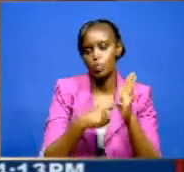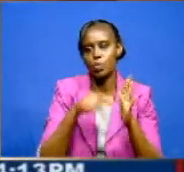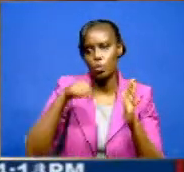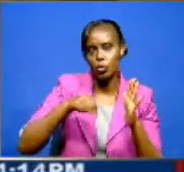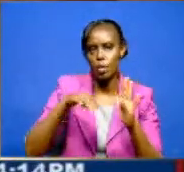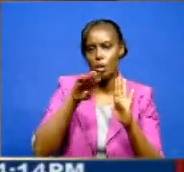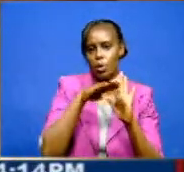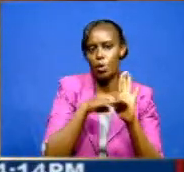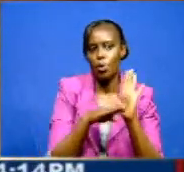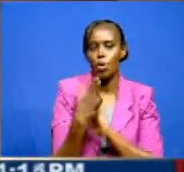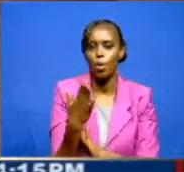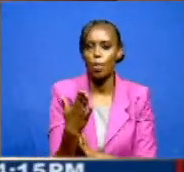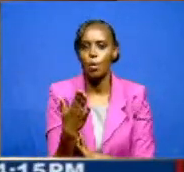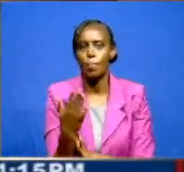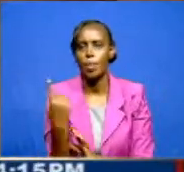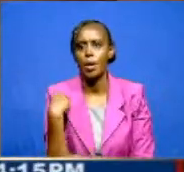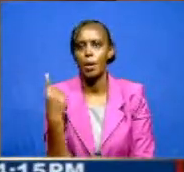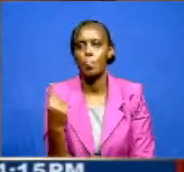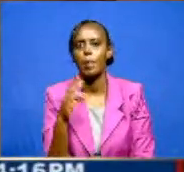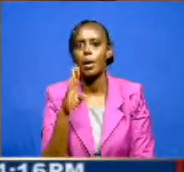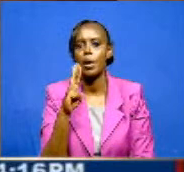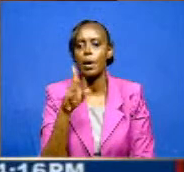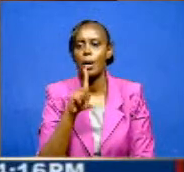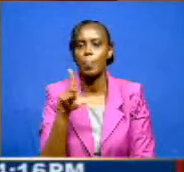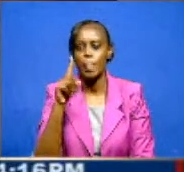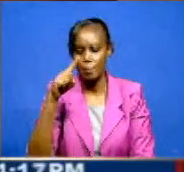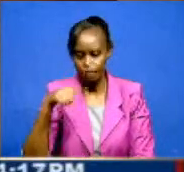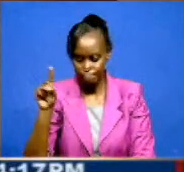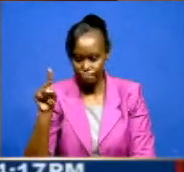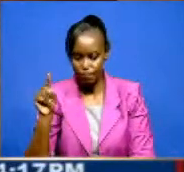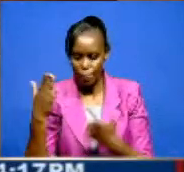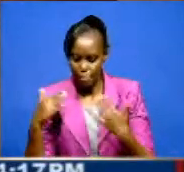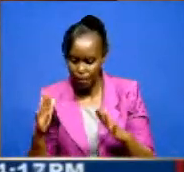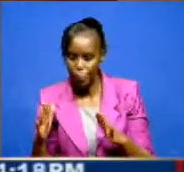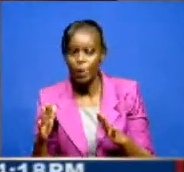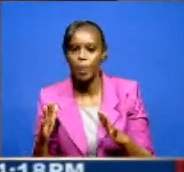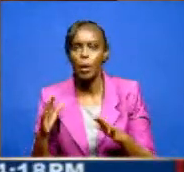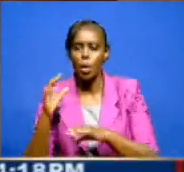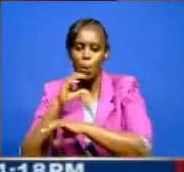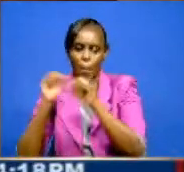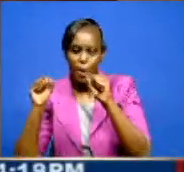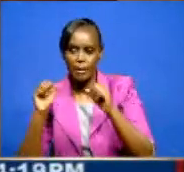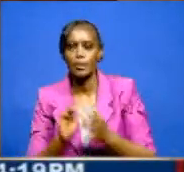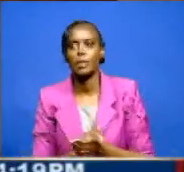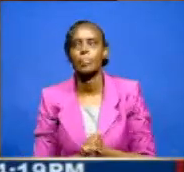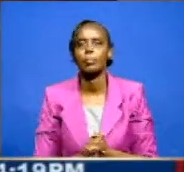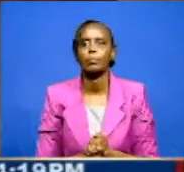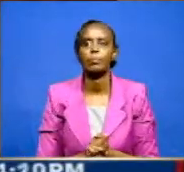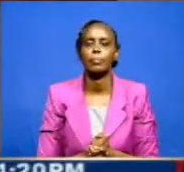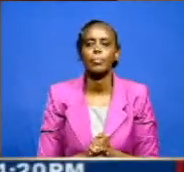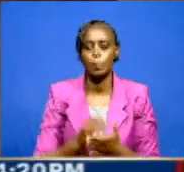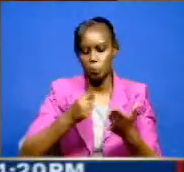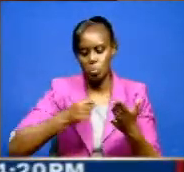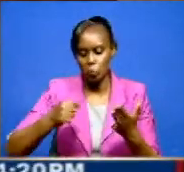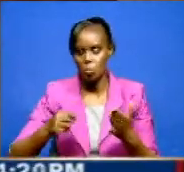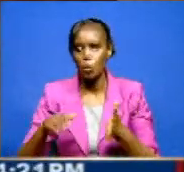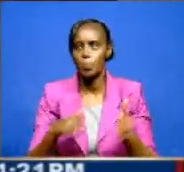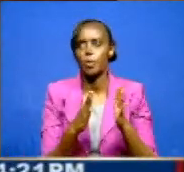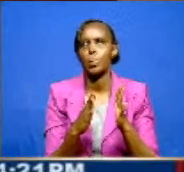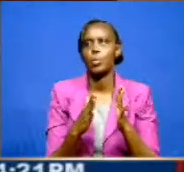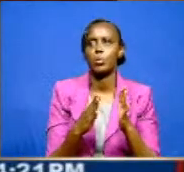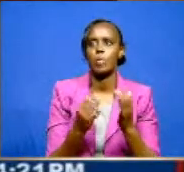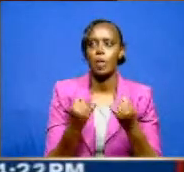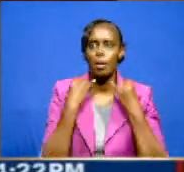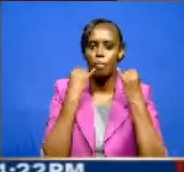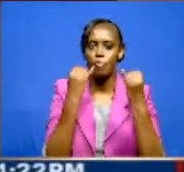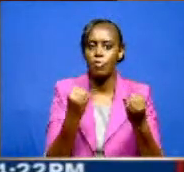order paper, while 1 other bill was assented to by His Excellency the President. Allow me to take this opportunity to